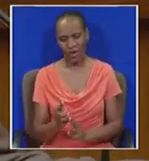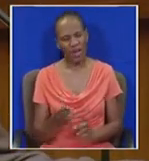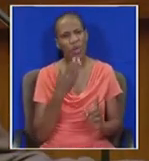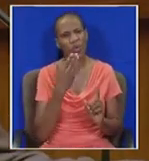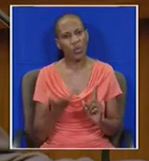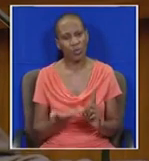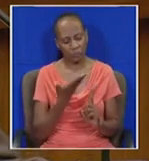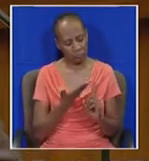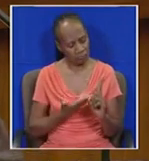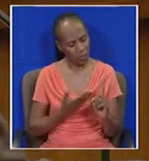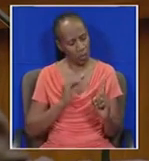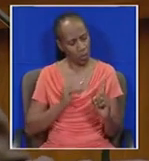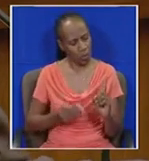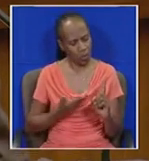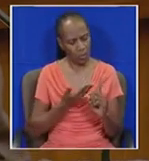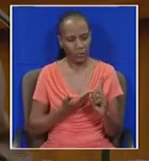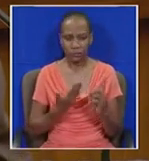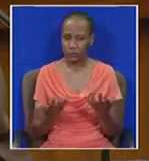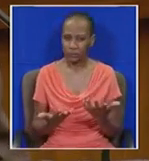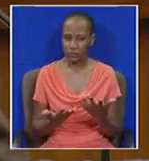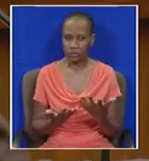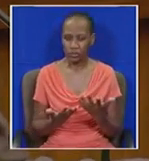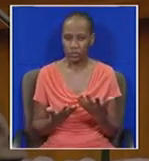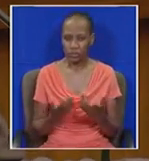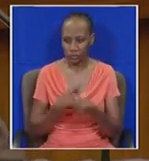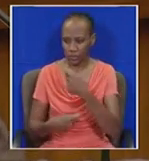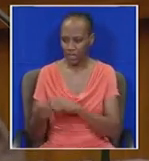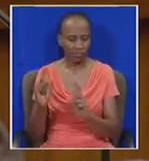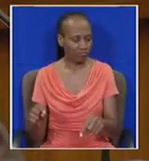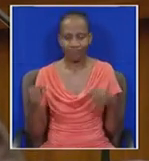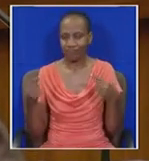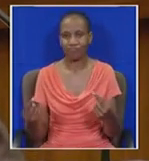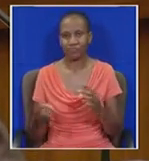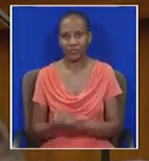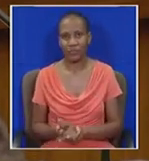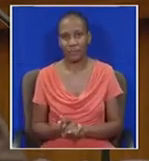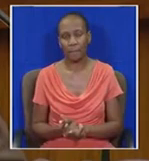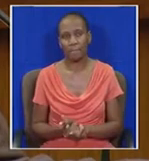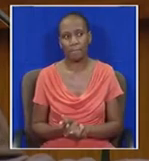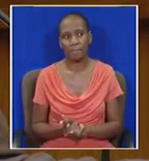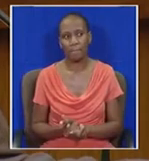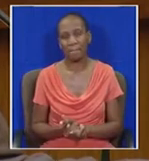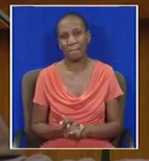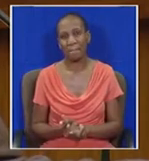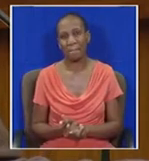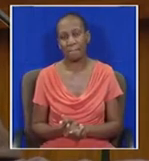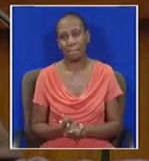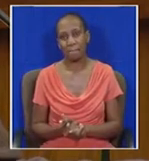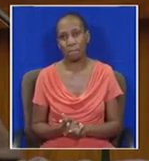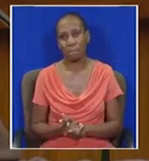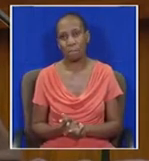Unjengenqanawa zabahwebi ukuya kuthabatha kude ukudla kwakhe. Isandla